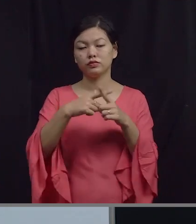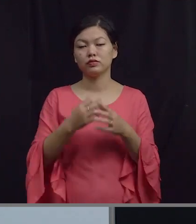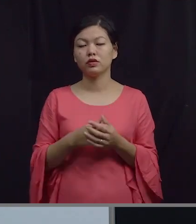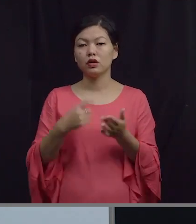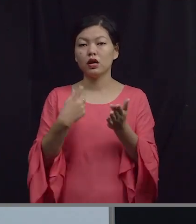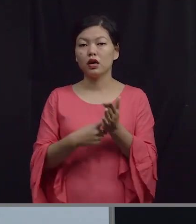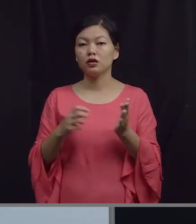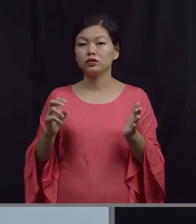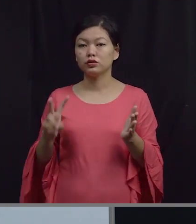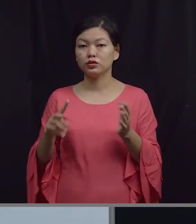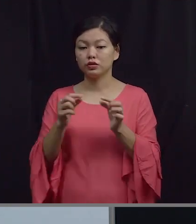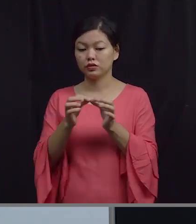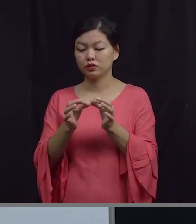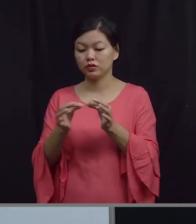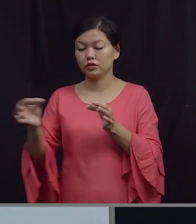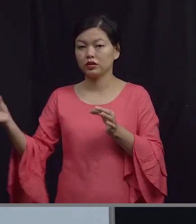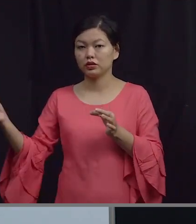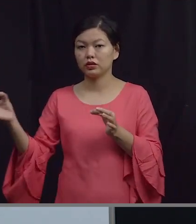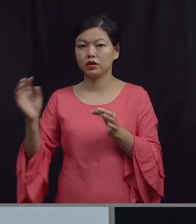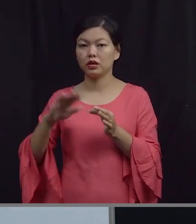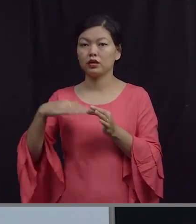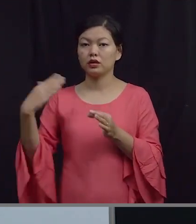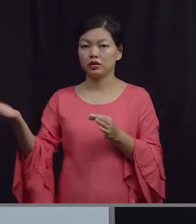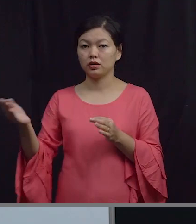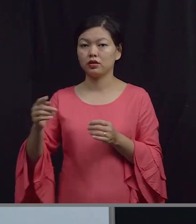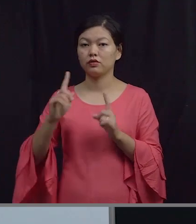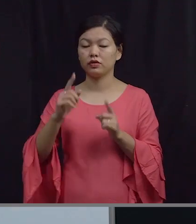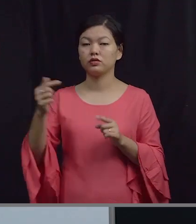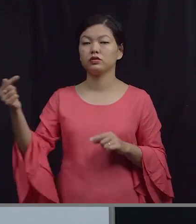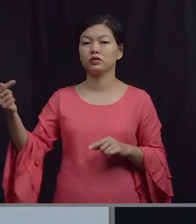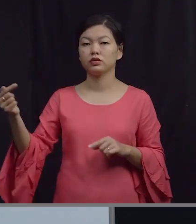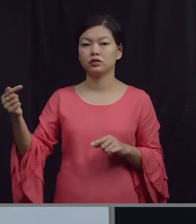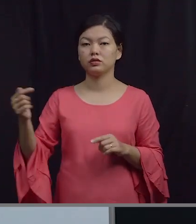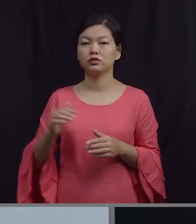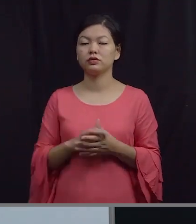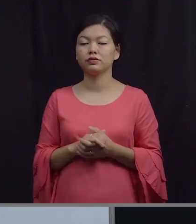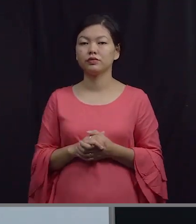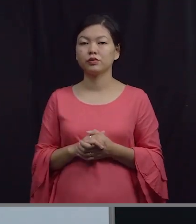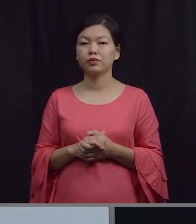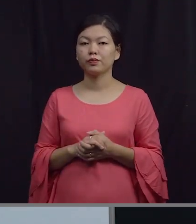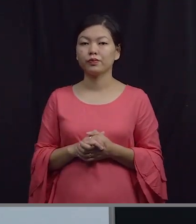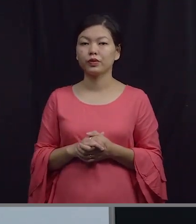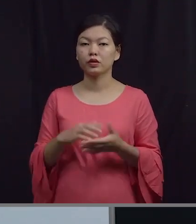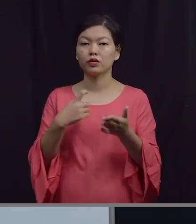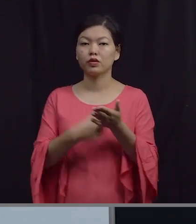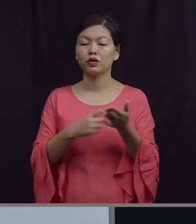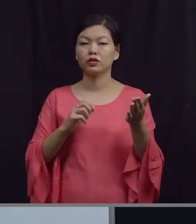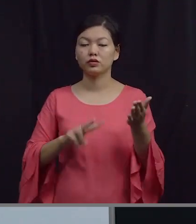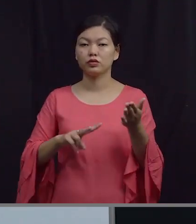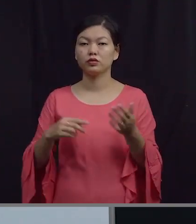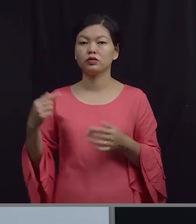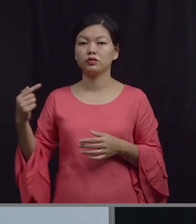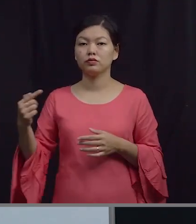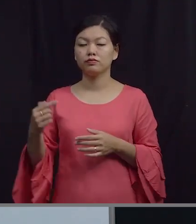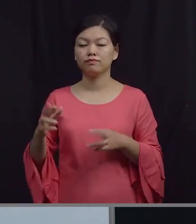its radius of curvature is on the negative side, that's why its radii or radius of curvature will be what? Minus.